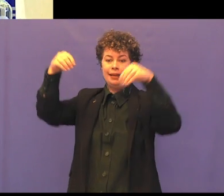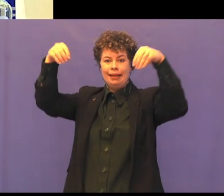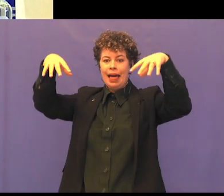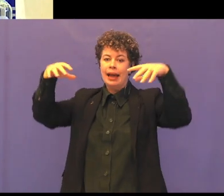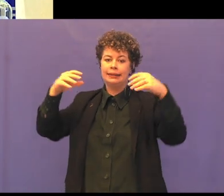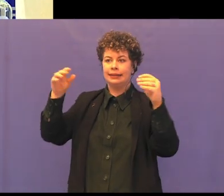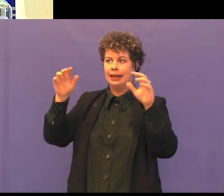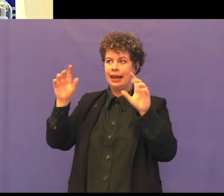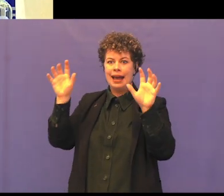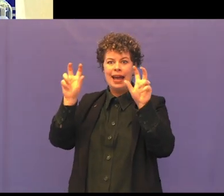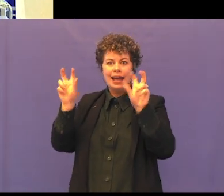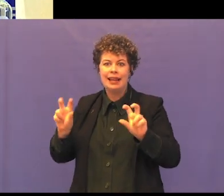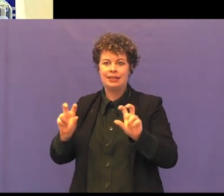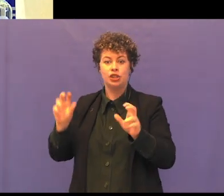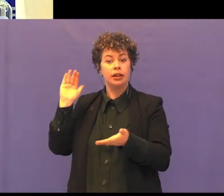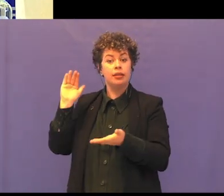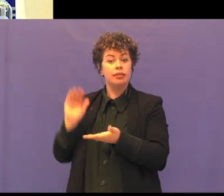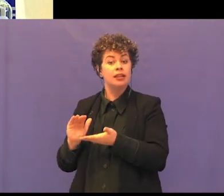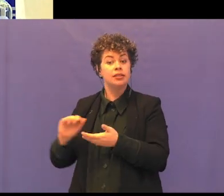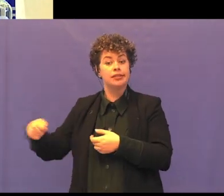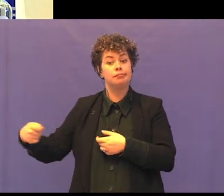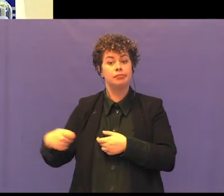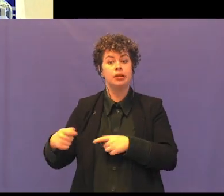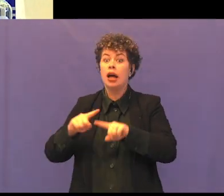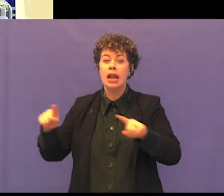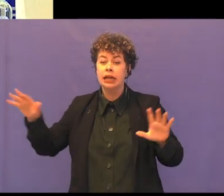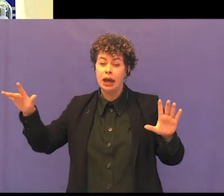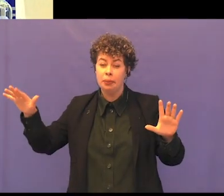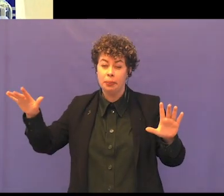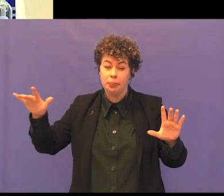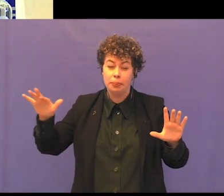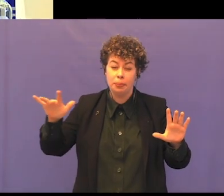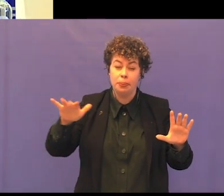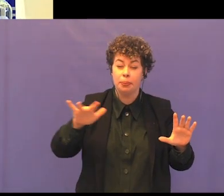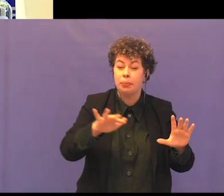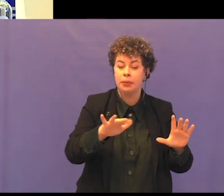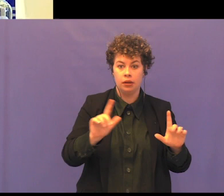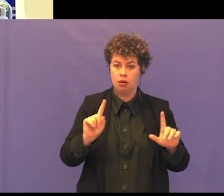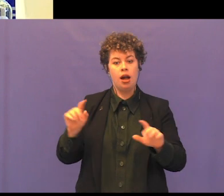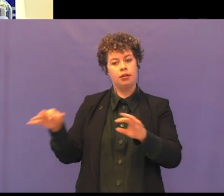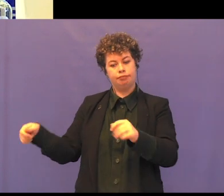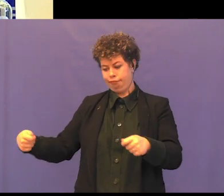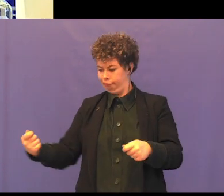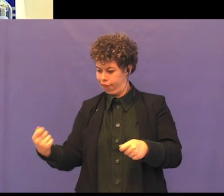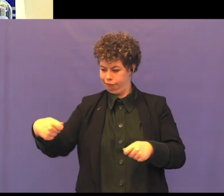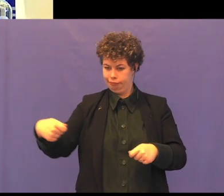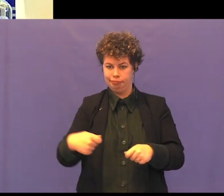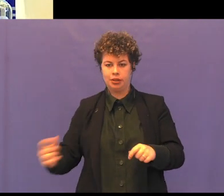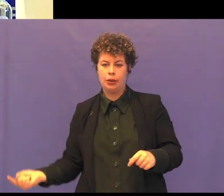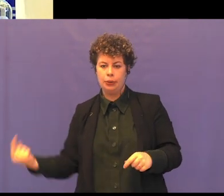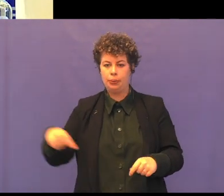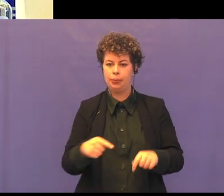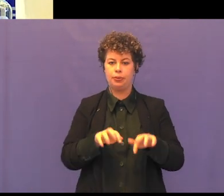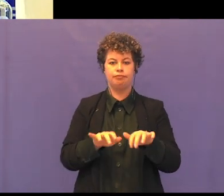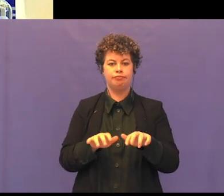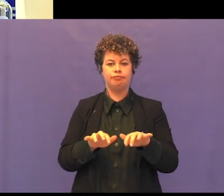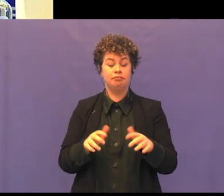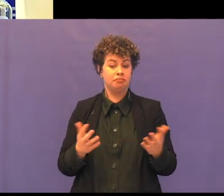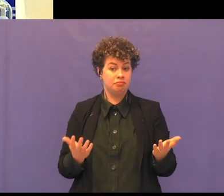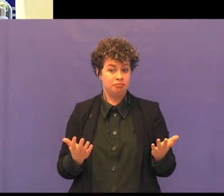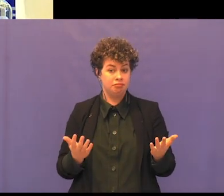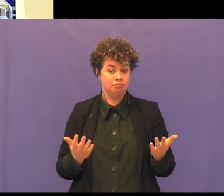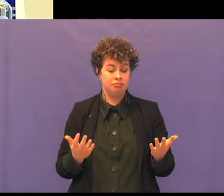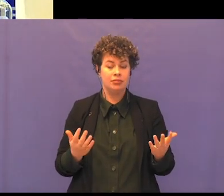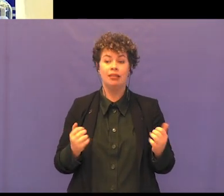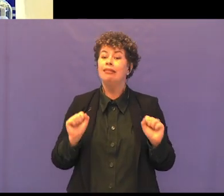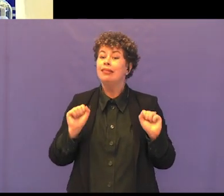within the realms of the possible, kind of ecologically calibrate my output? In other words, is there some kinds of translation that I can